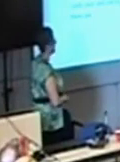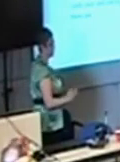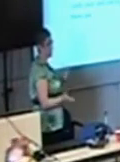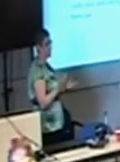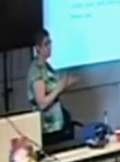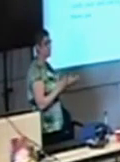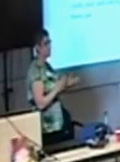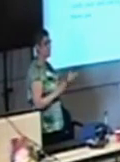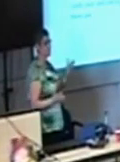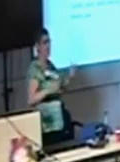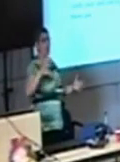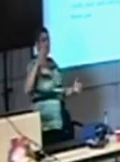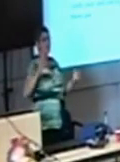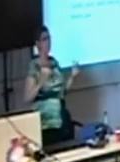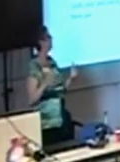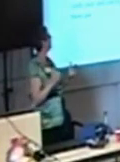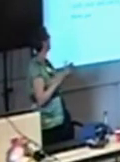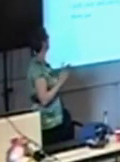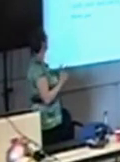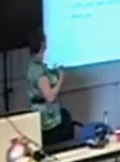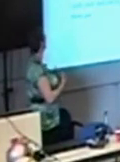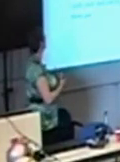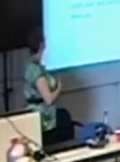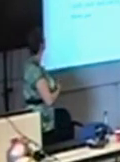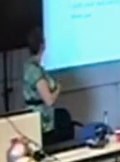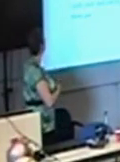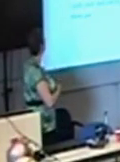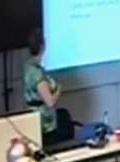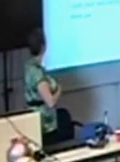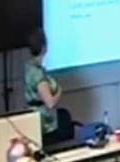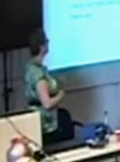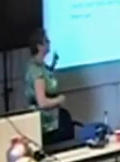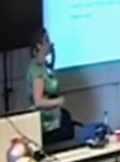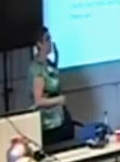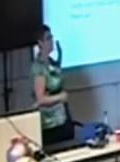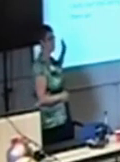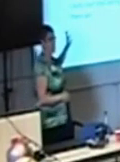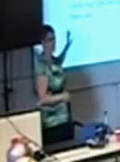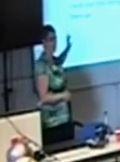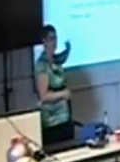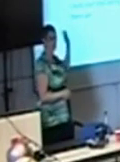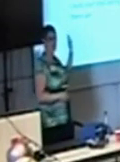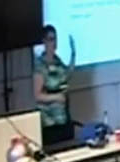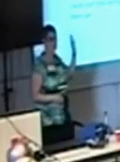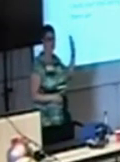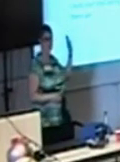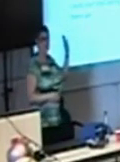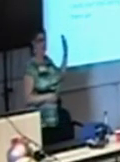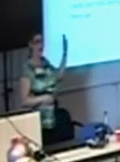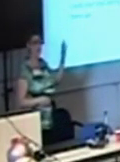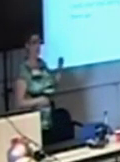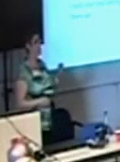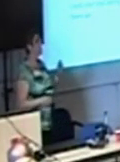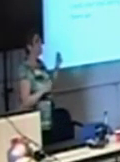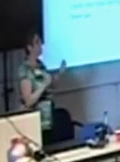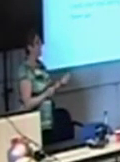I sort of already alluded to this – very uneven profile of number representations. So in this task – I haven't described any data from